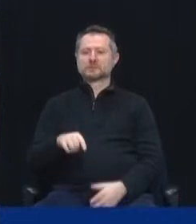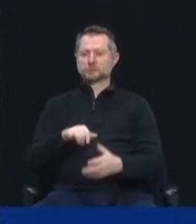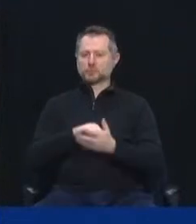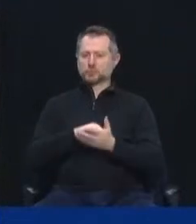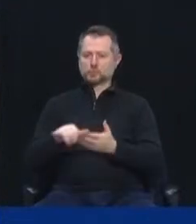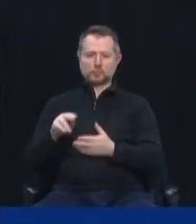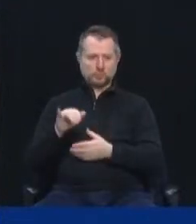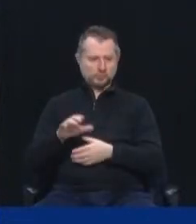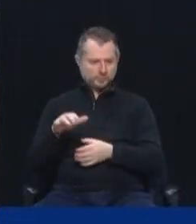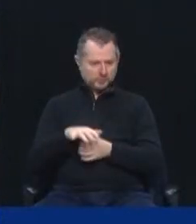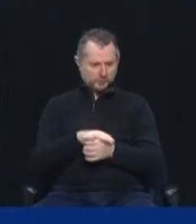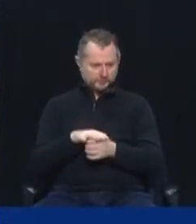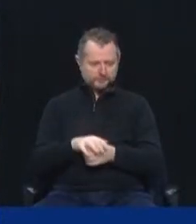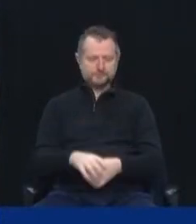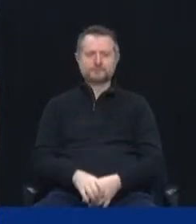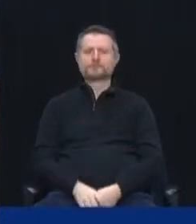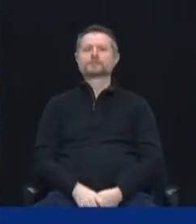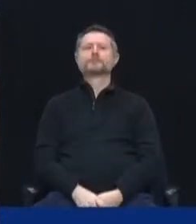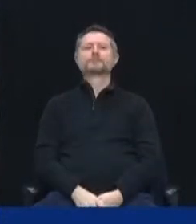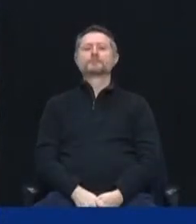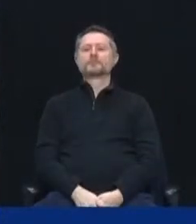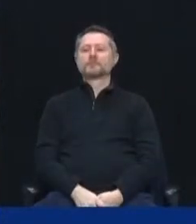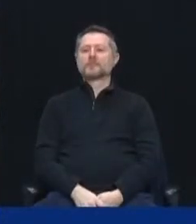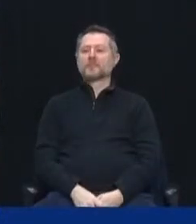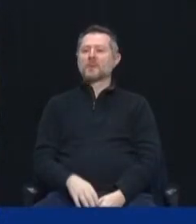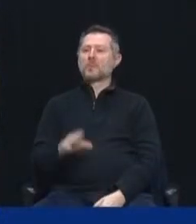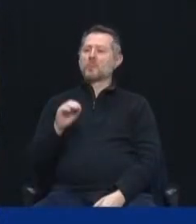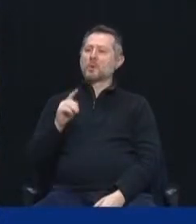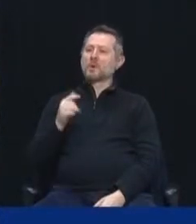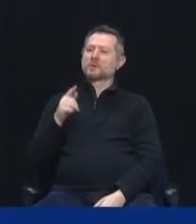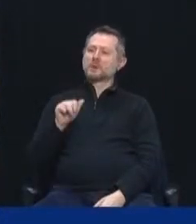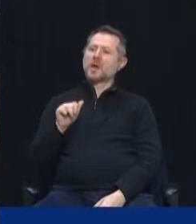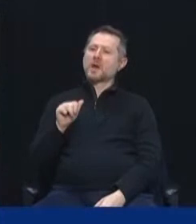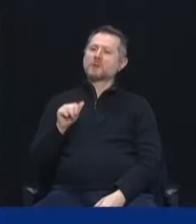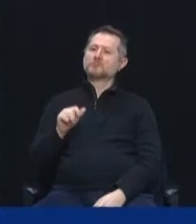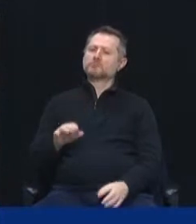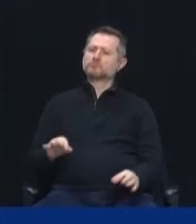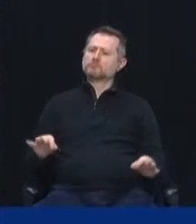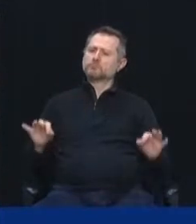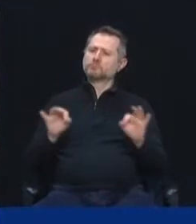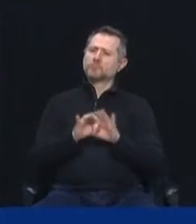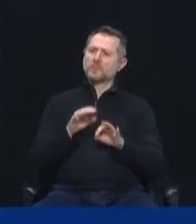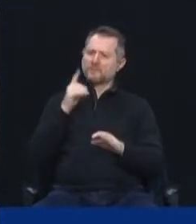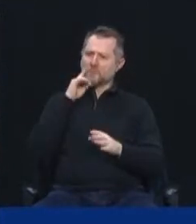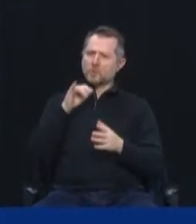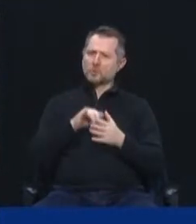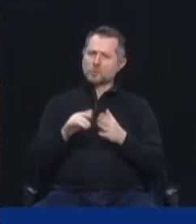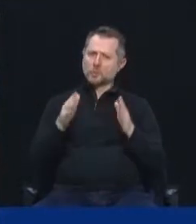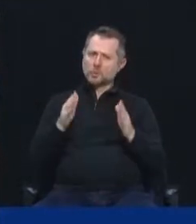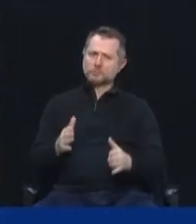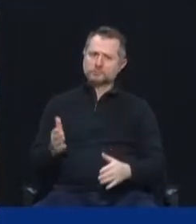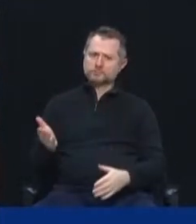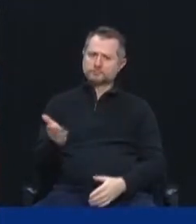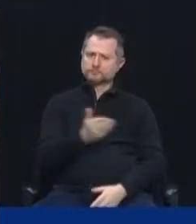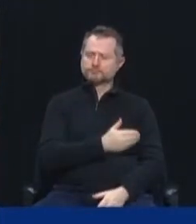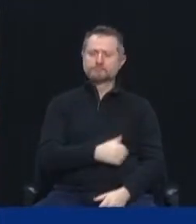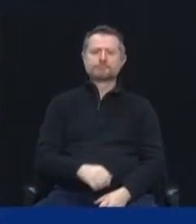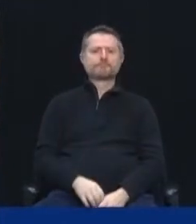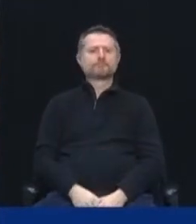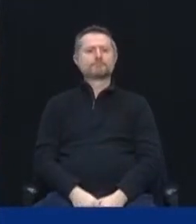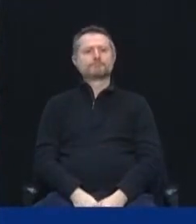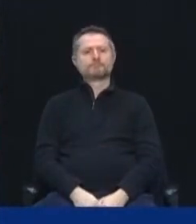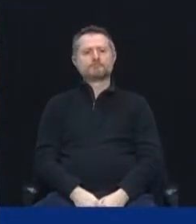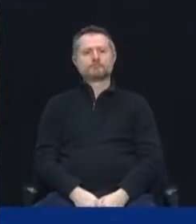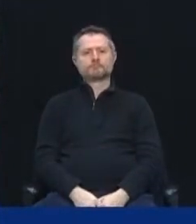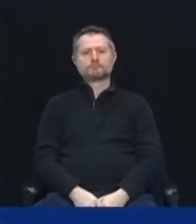Bodegas is a very important in New Yorkers. It's very important for New Yorkers' daily life. We